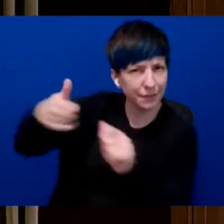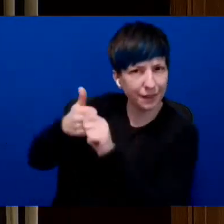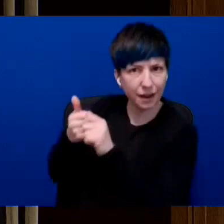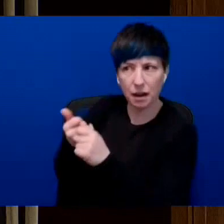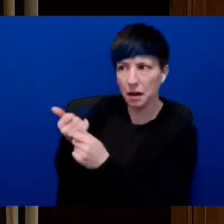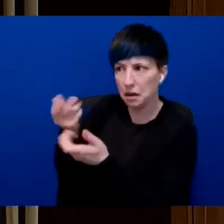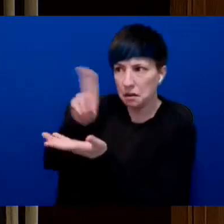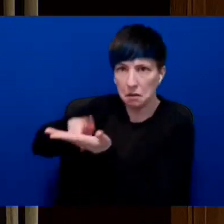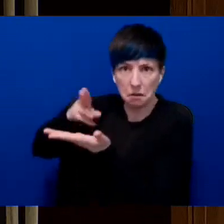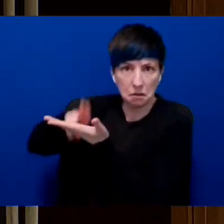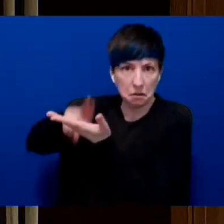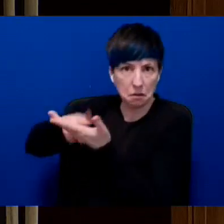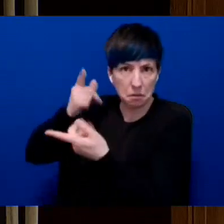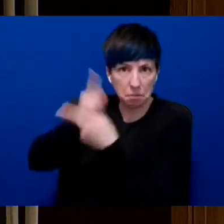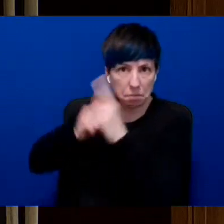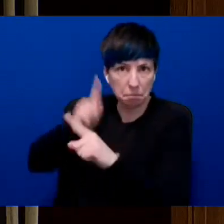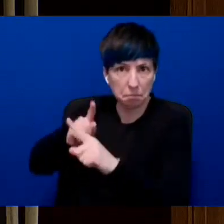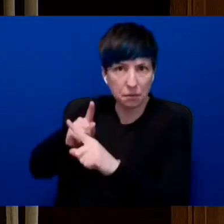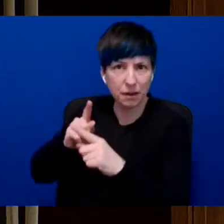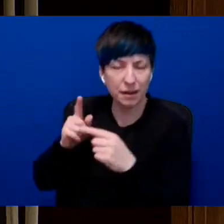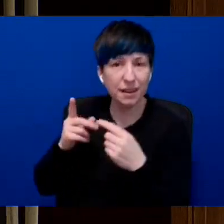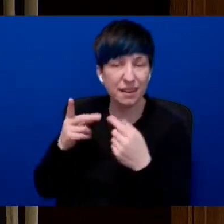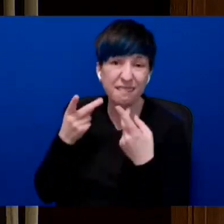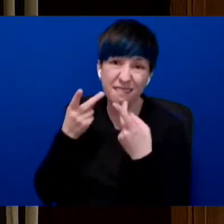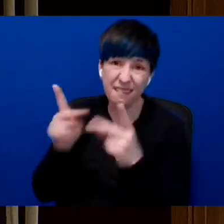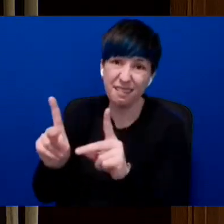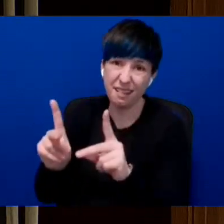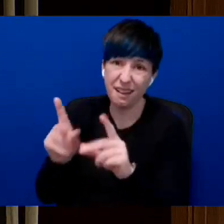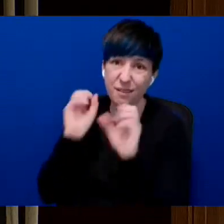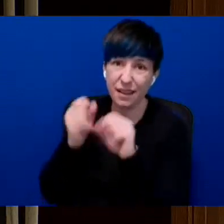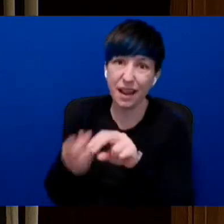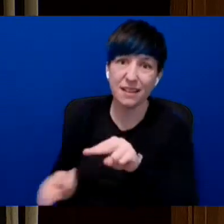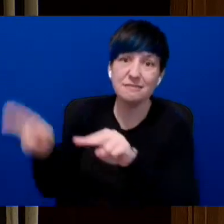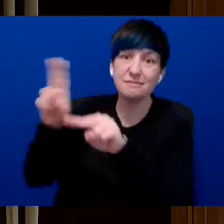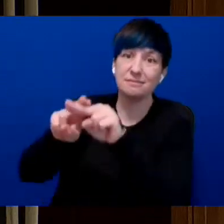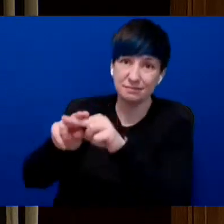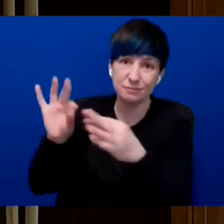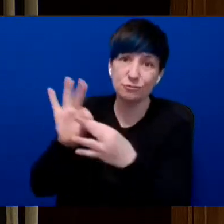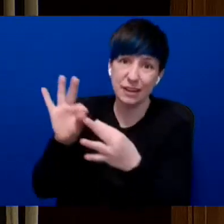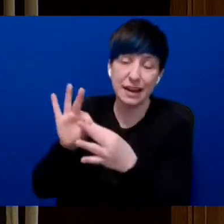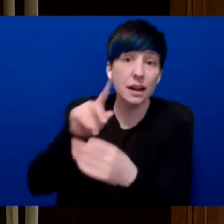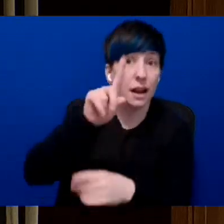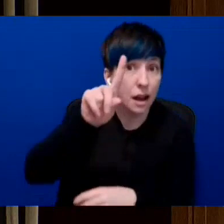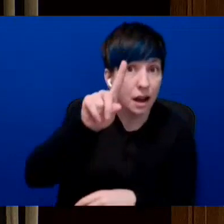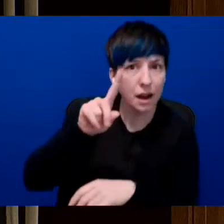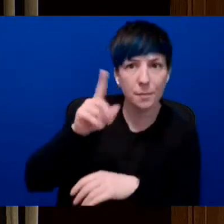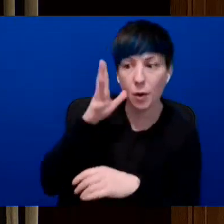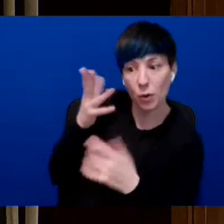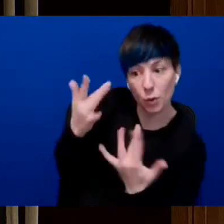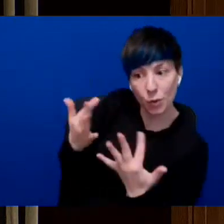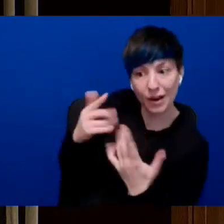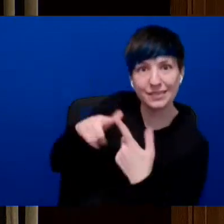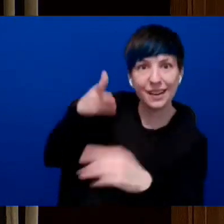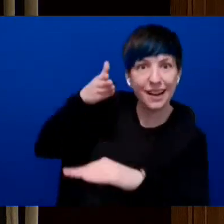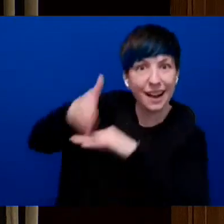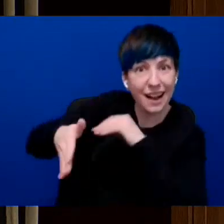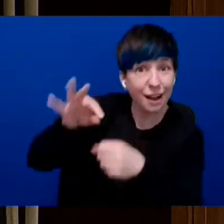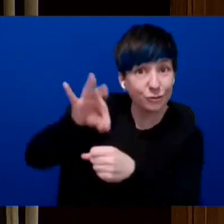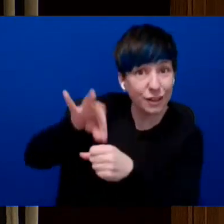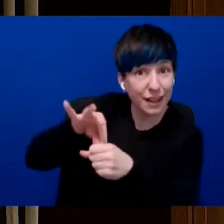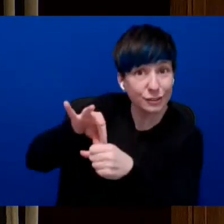would allow for a post-election rate increase of 5 times that amount, Mr.